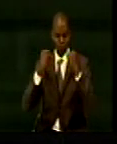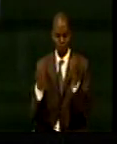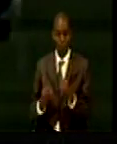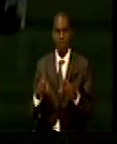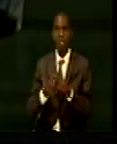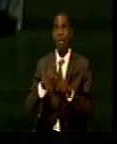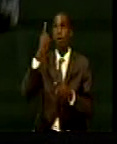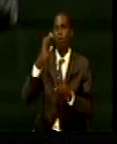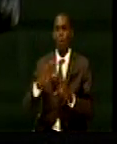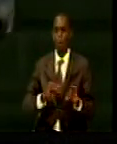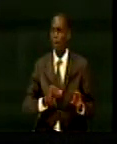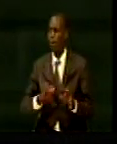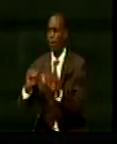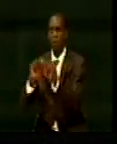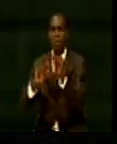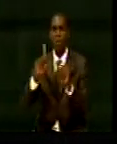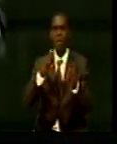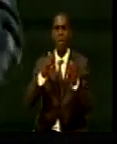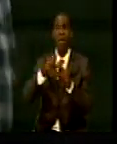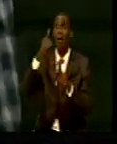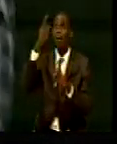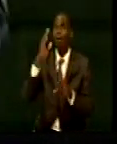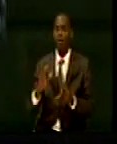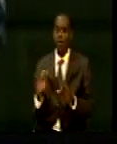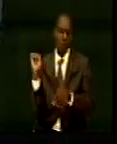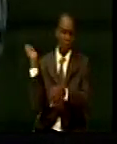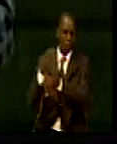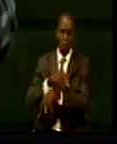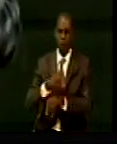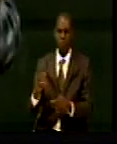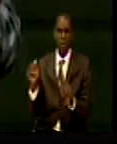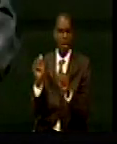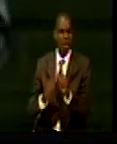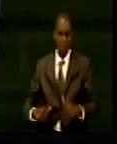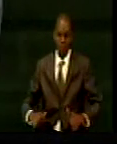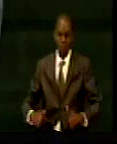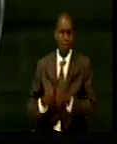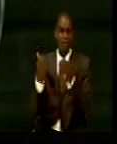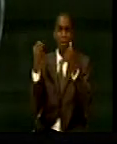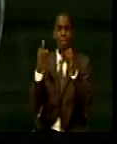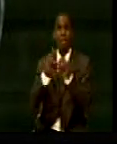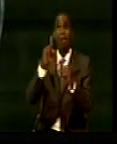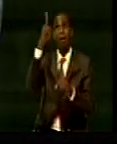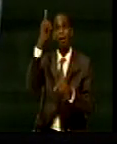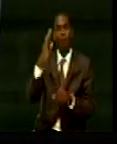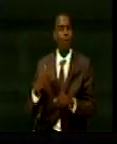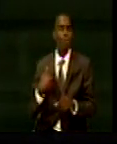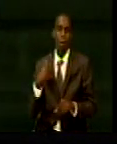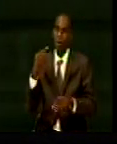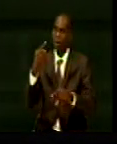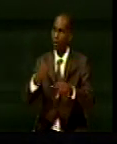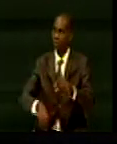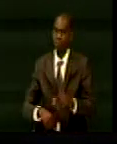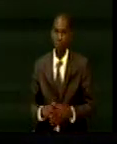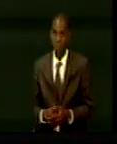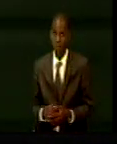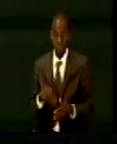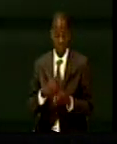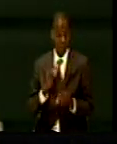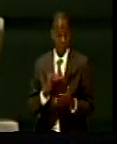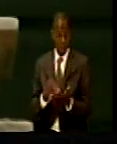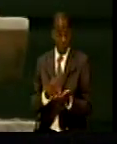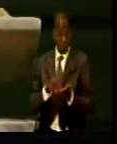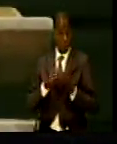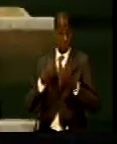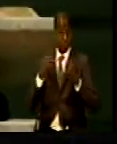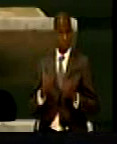God, overcoming any challenge like God. No, we cannot in our strength. And the man